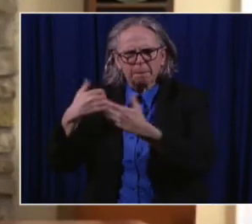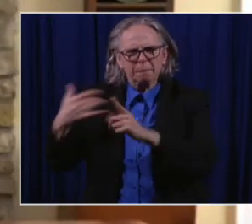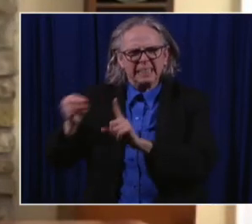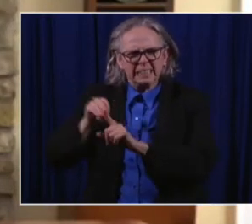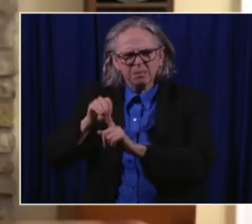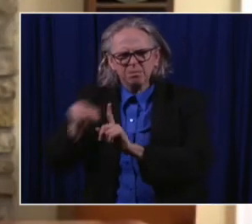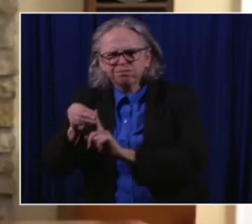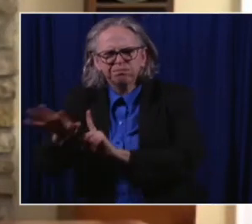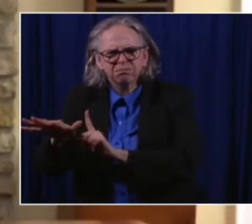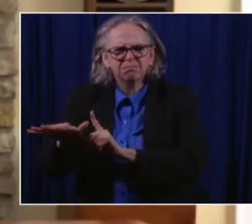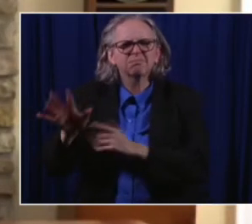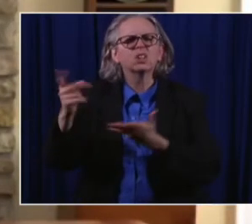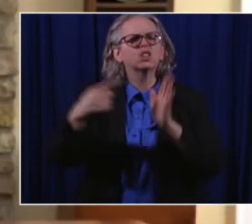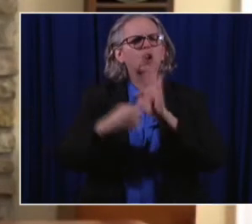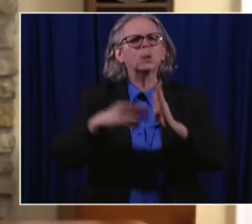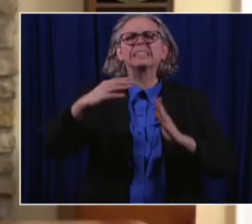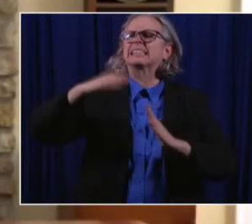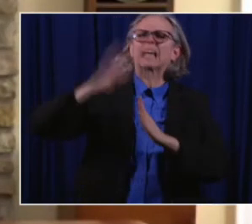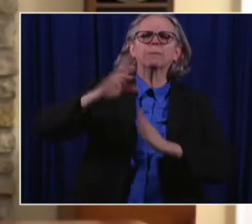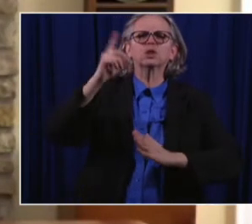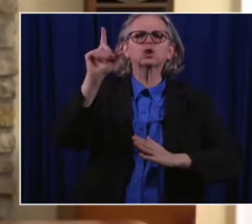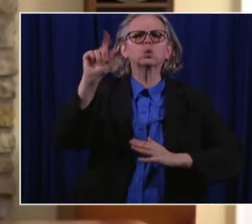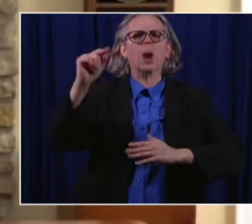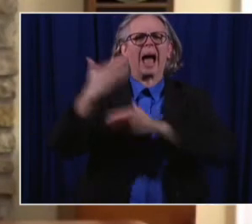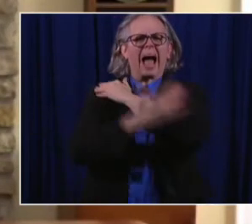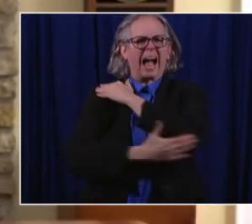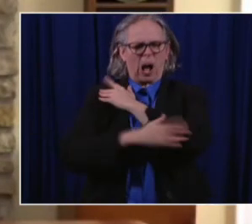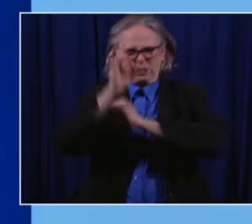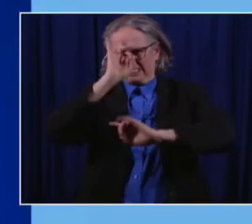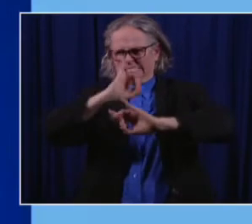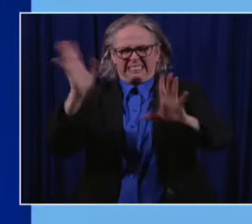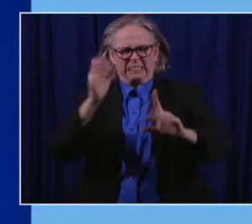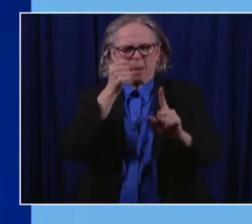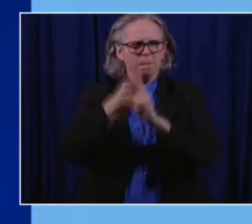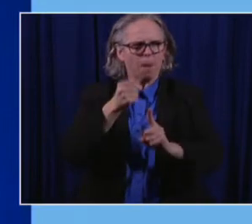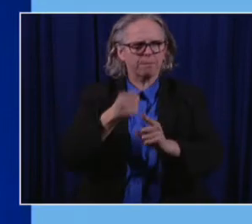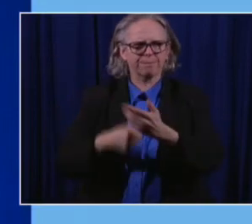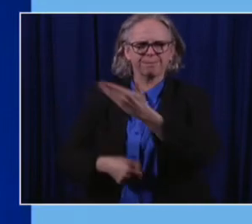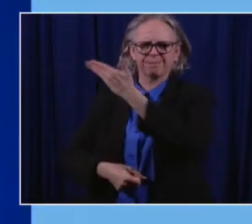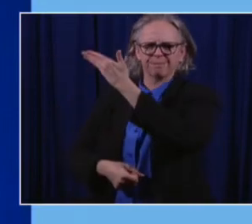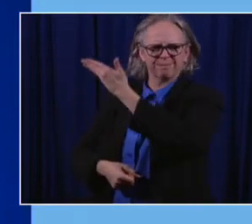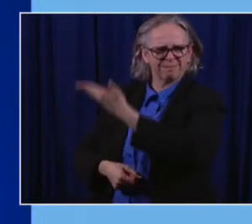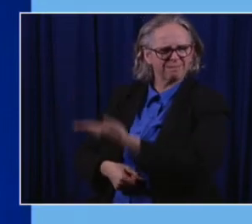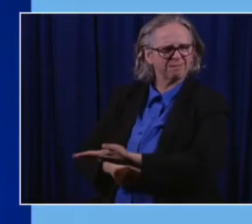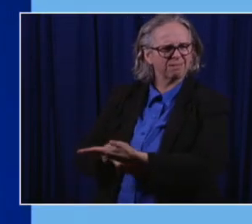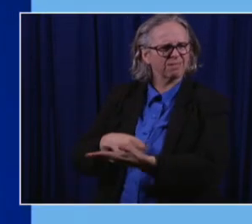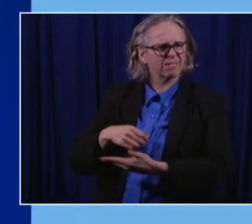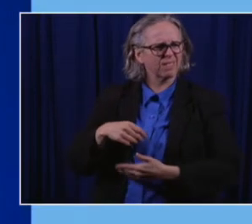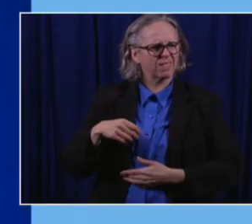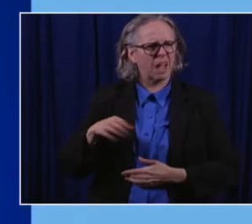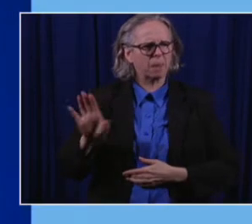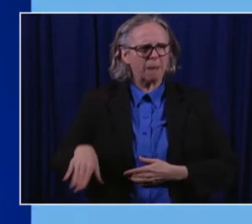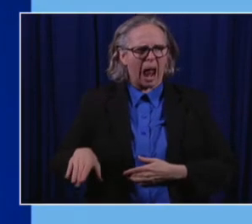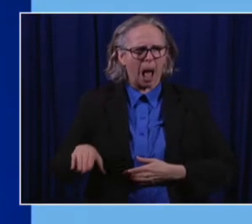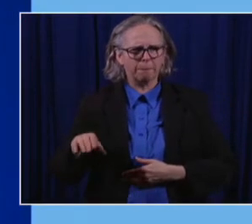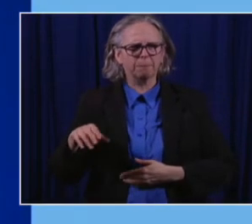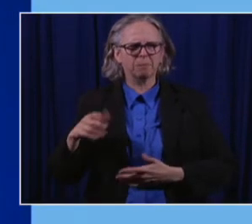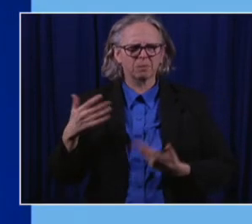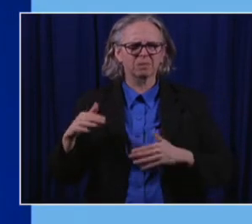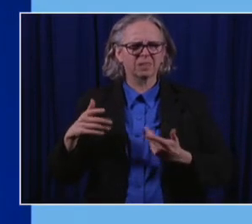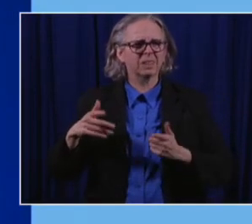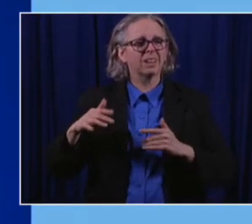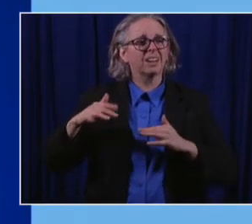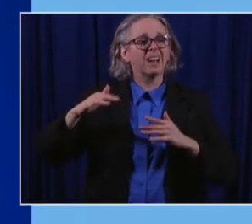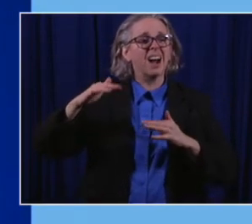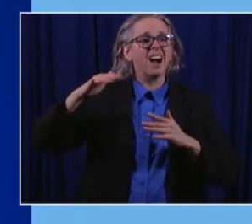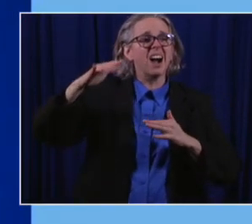20. So you go from Holmes County, that was at the bottom. Dark County is unfortunately now at the top.